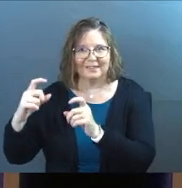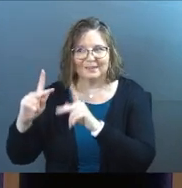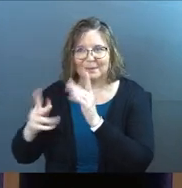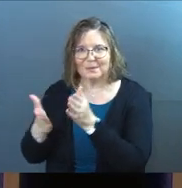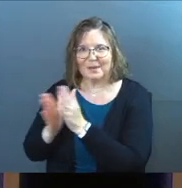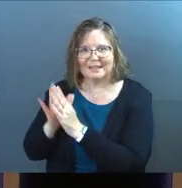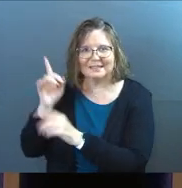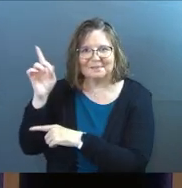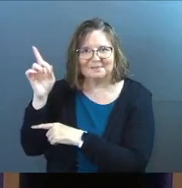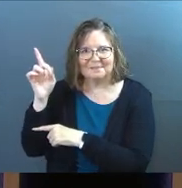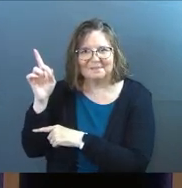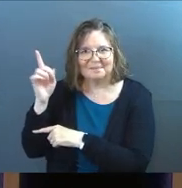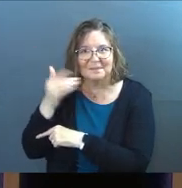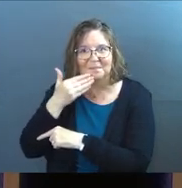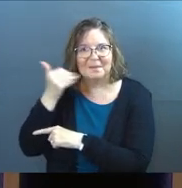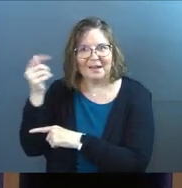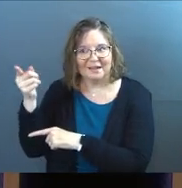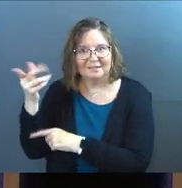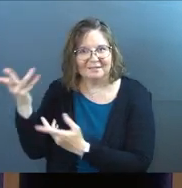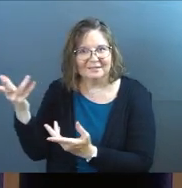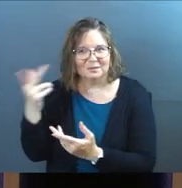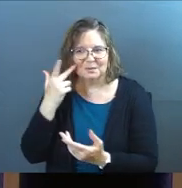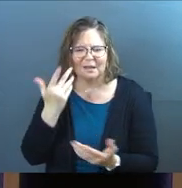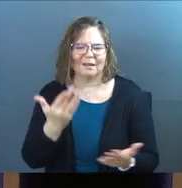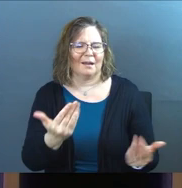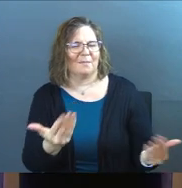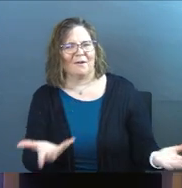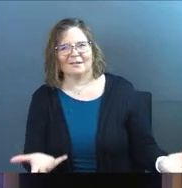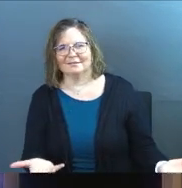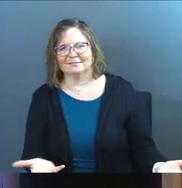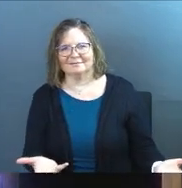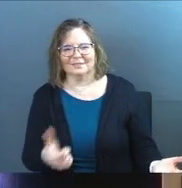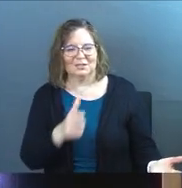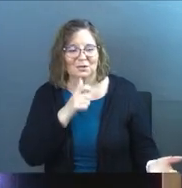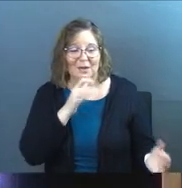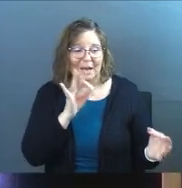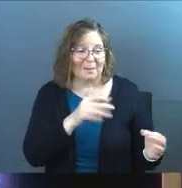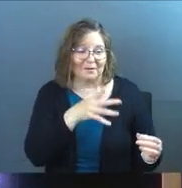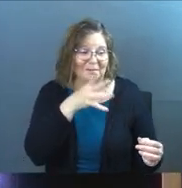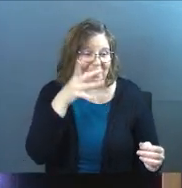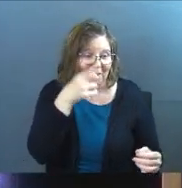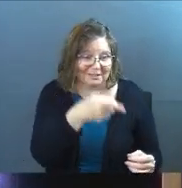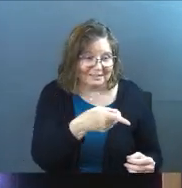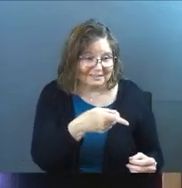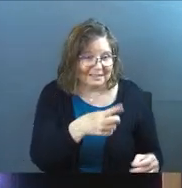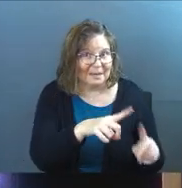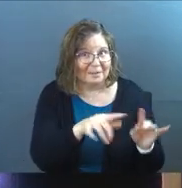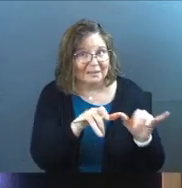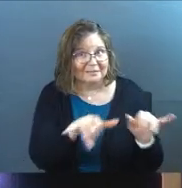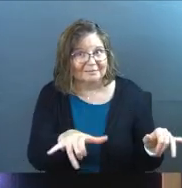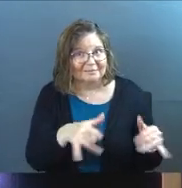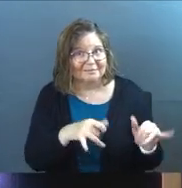this. He says, come on, let's get real. You're not perfect parents, are you?